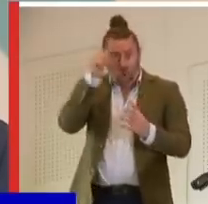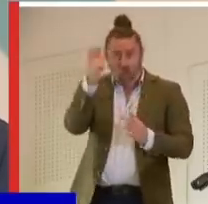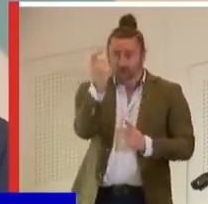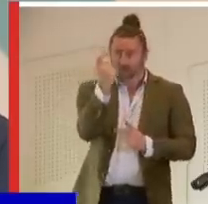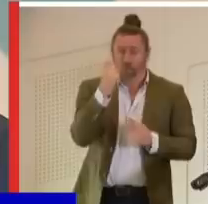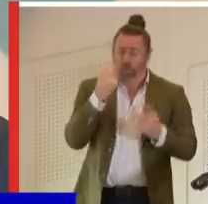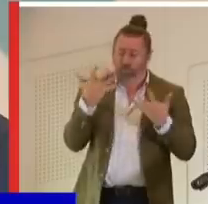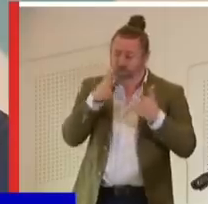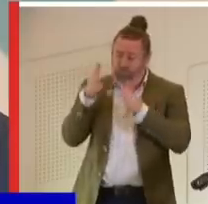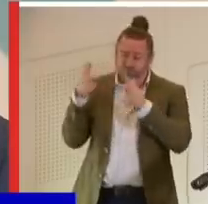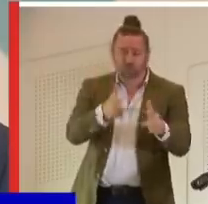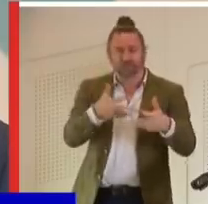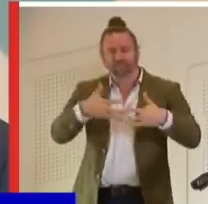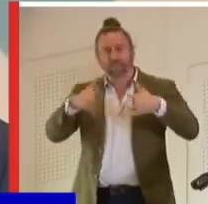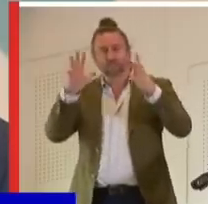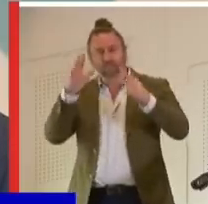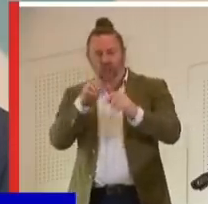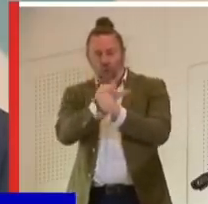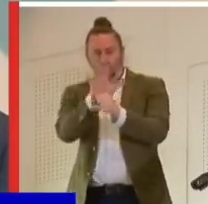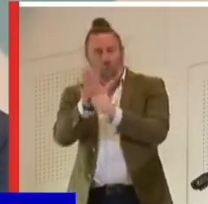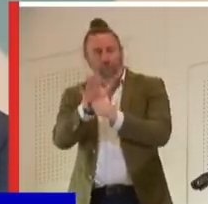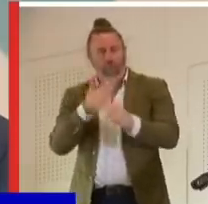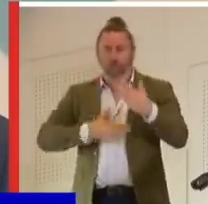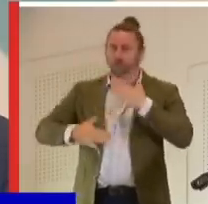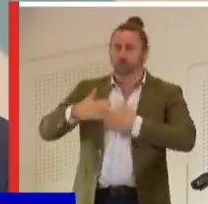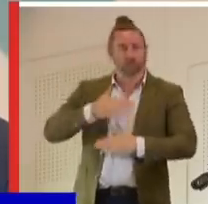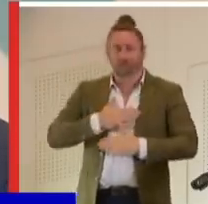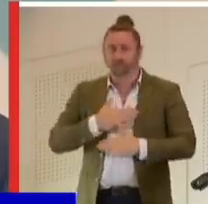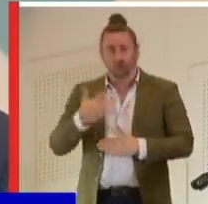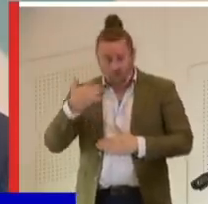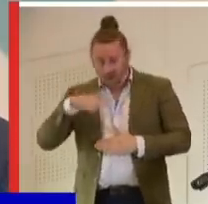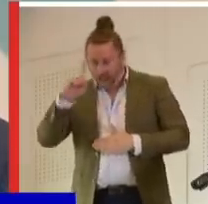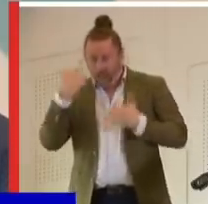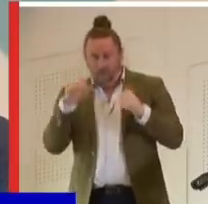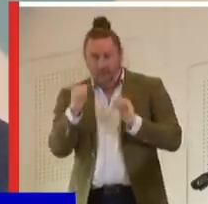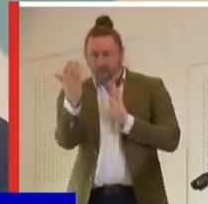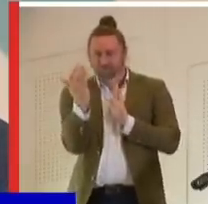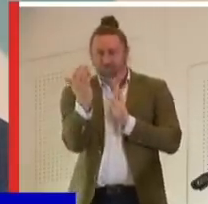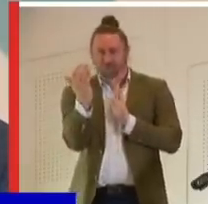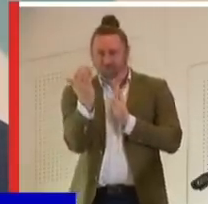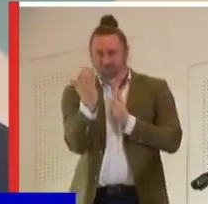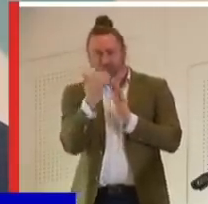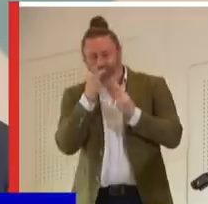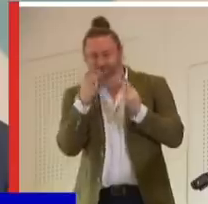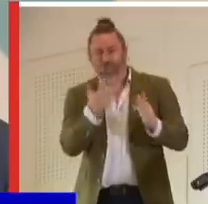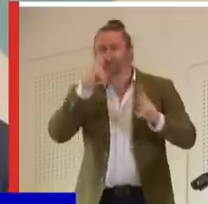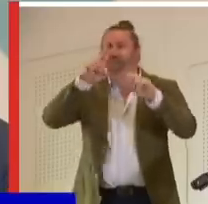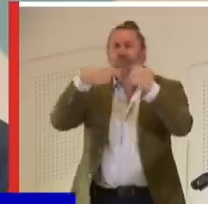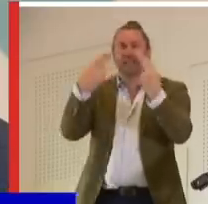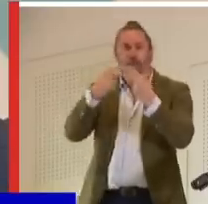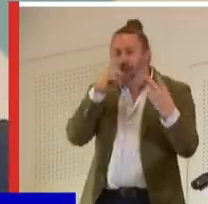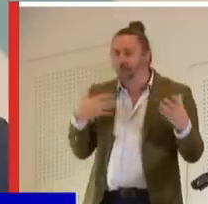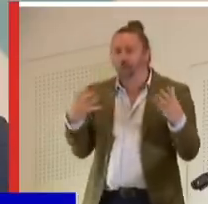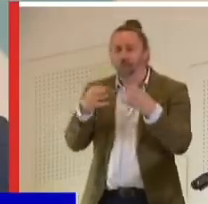to finish vaccinating Queenslanders, a plan to bring families back together, a plan to get us moving around